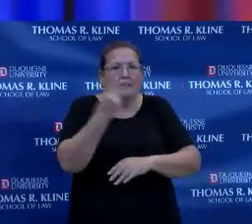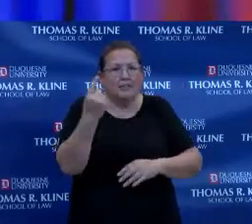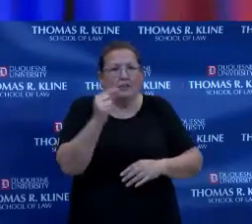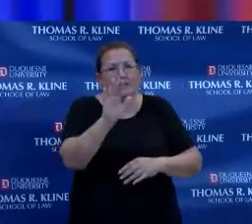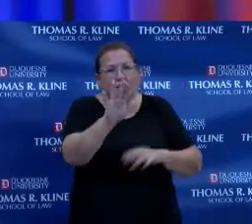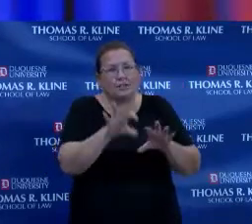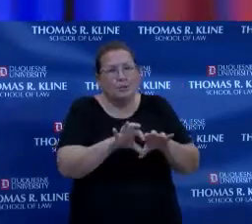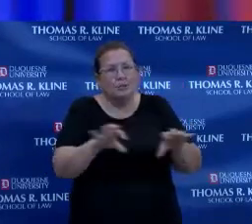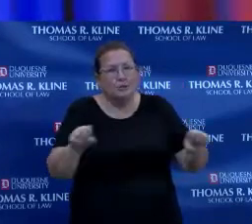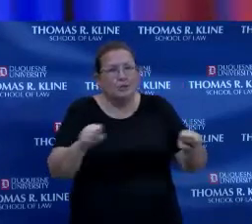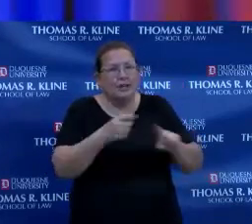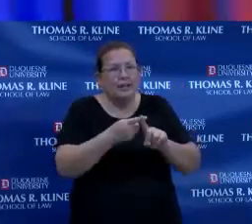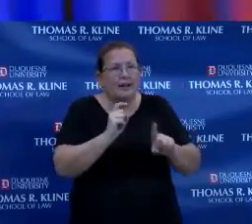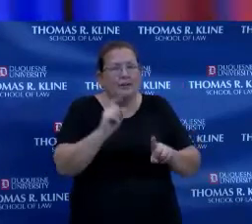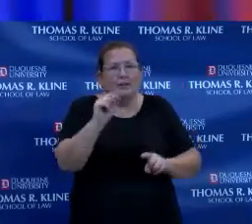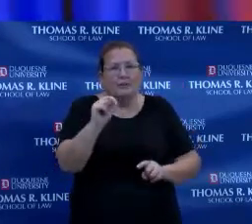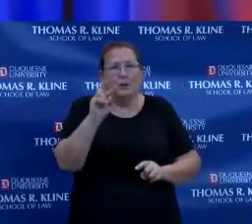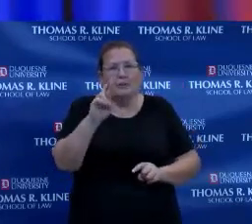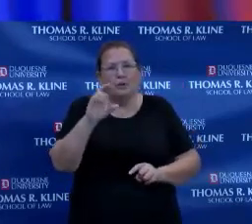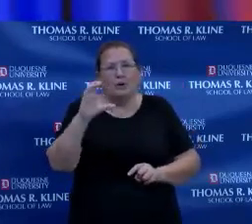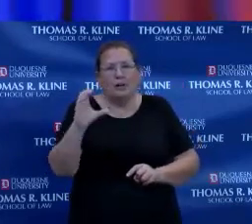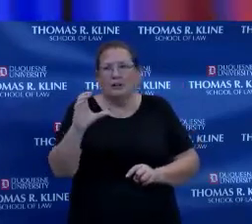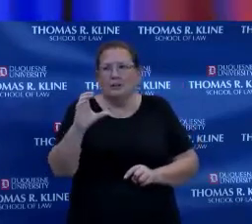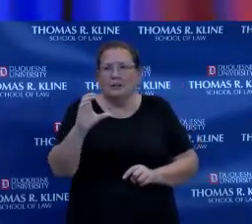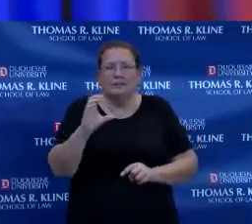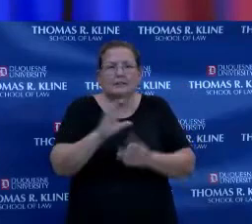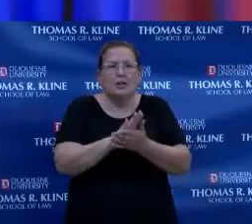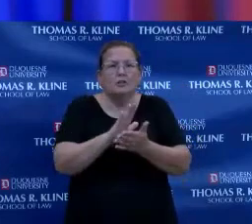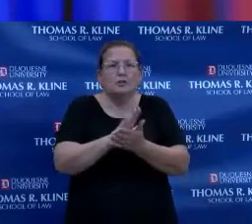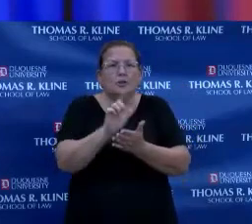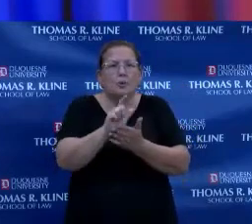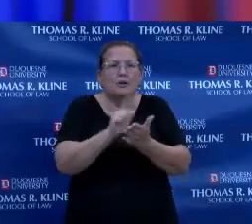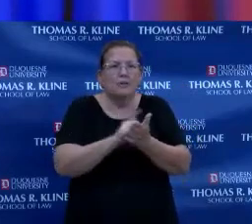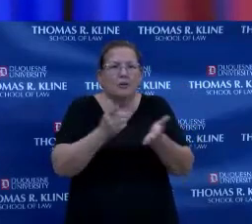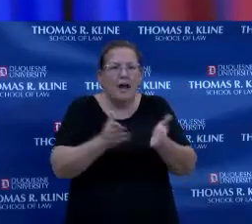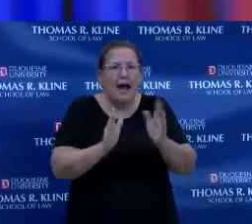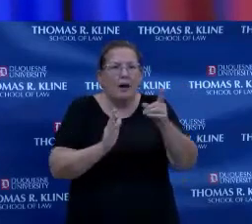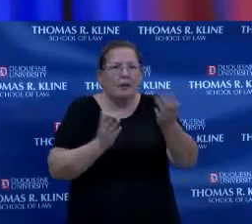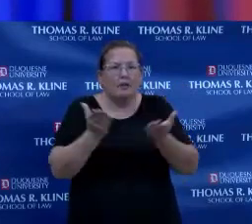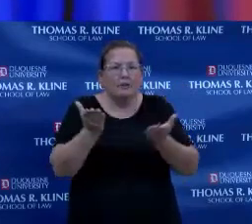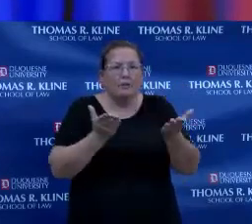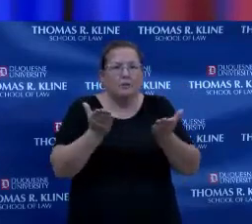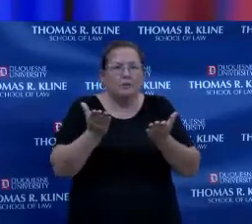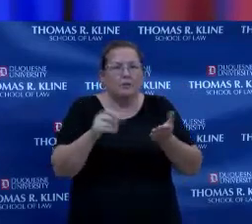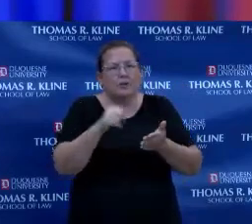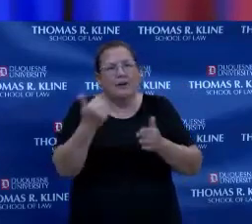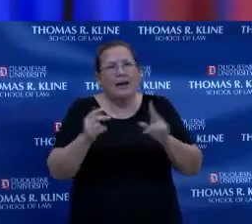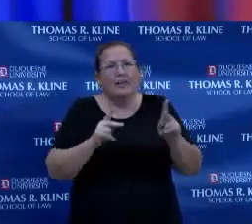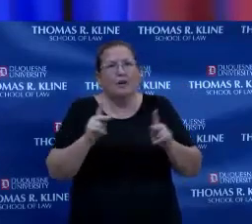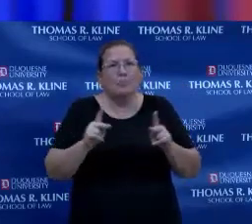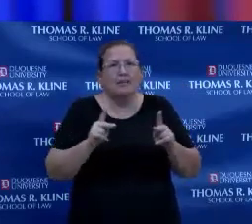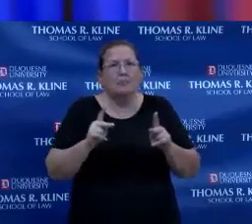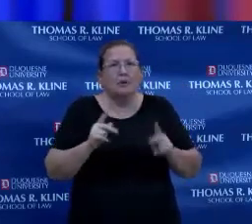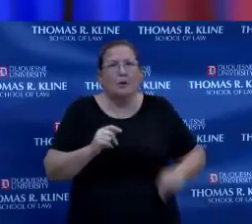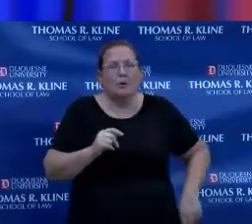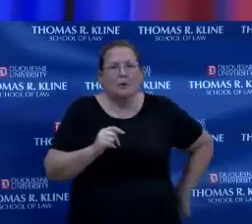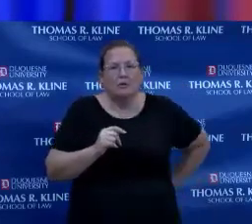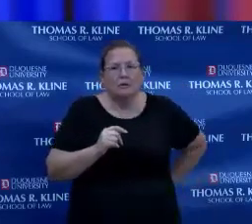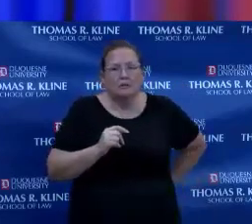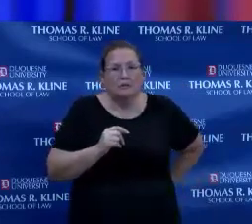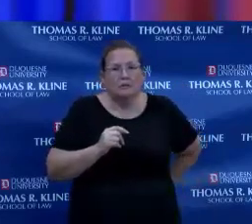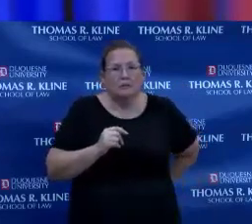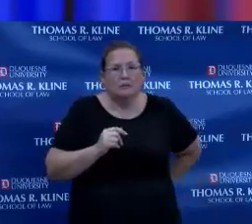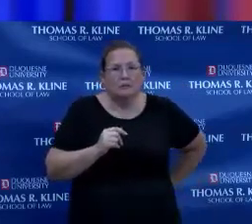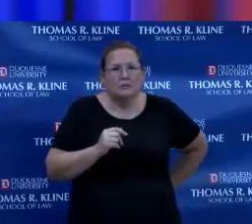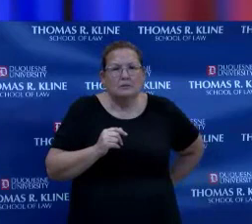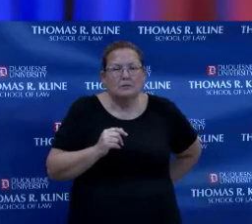degree from the Thomas R. Kline School of Law, allowing you to serve others and, as Dean Barton said, make meaningful contributions